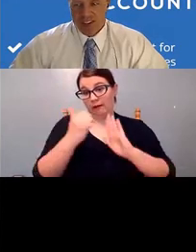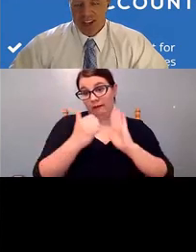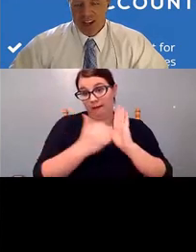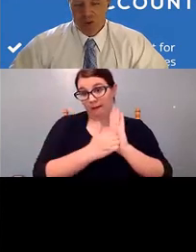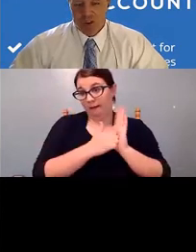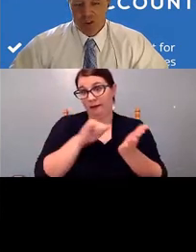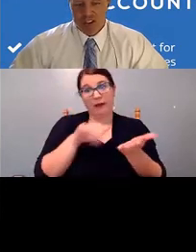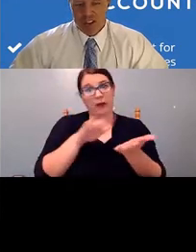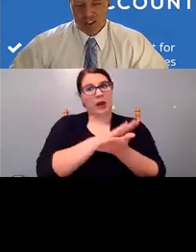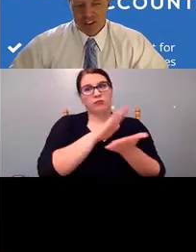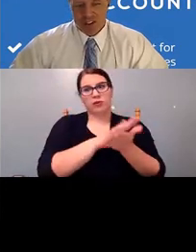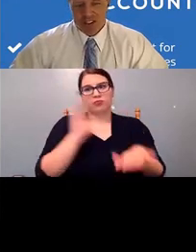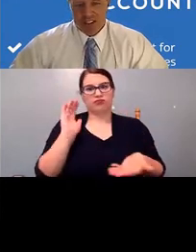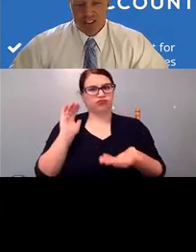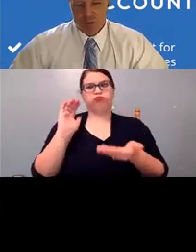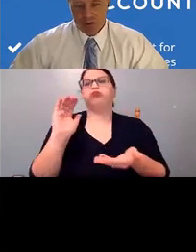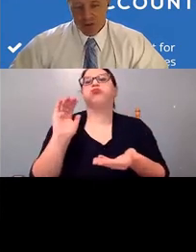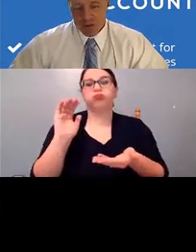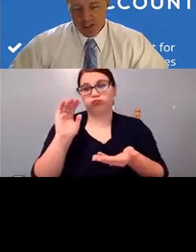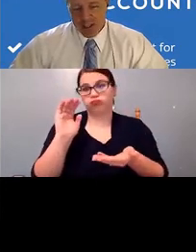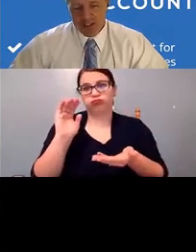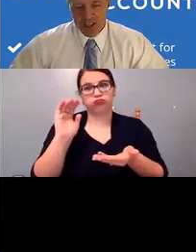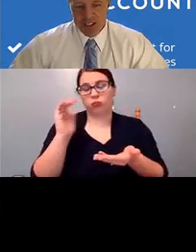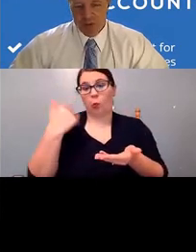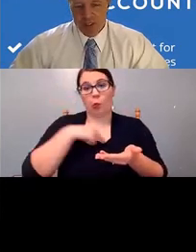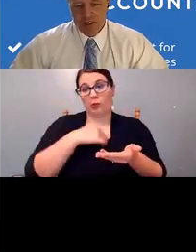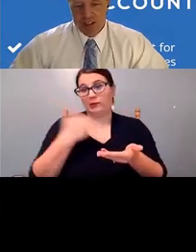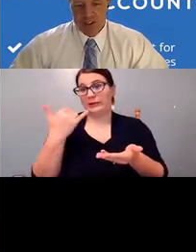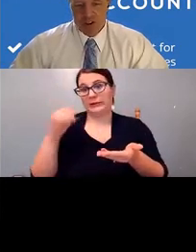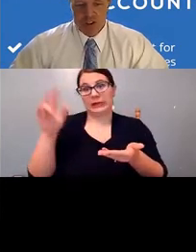document, and we're still reviewing that